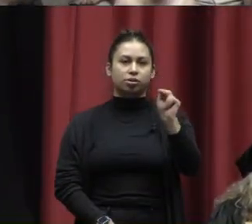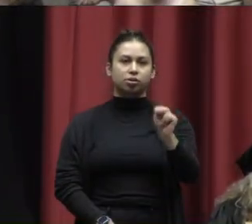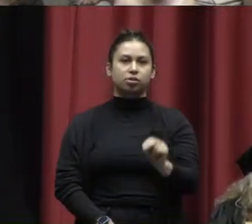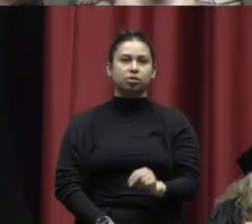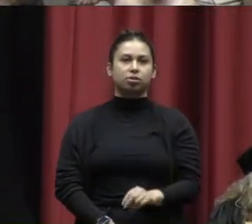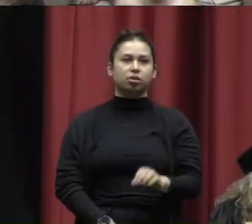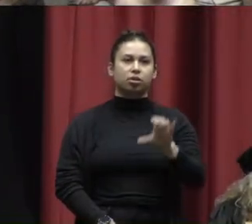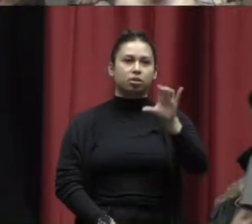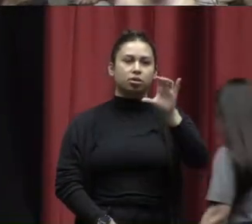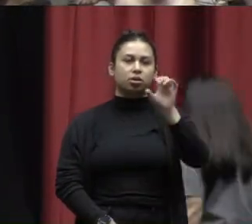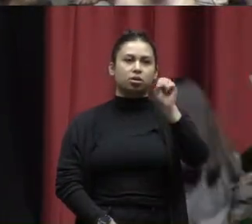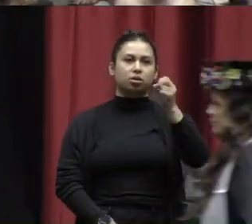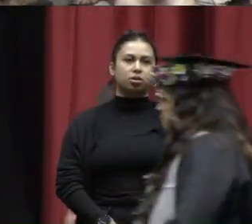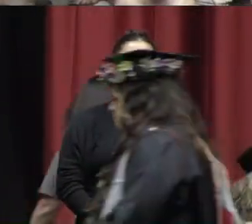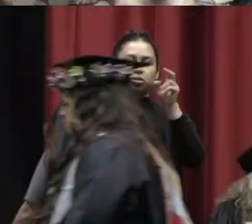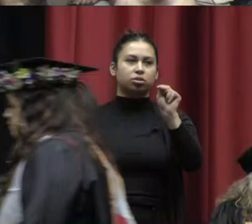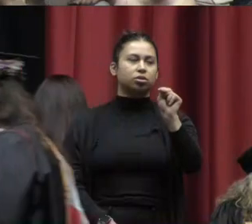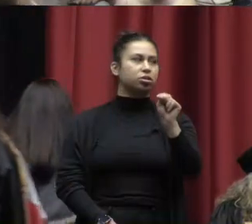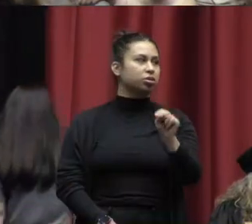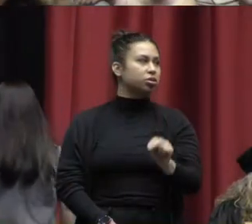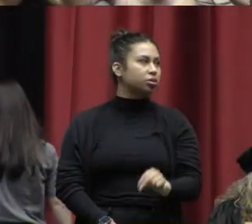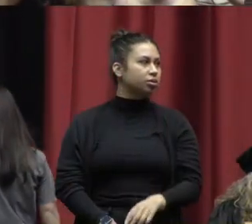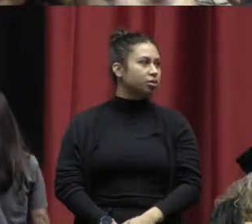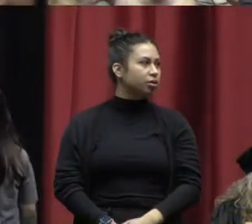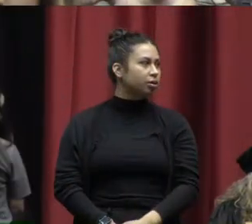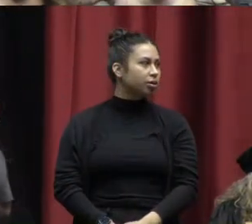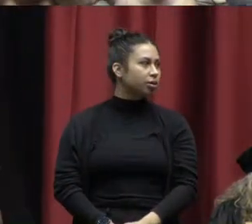Shin Utzler.